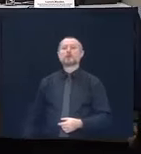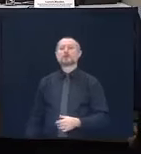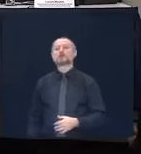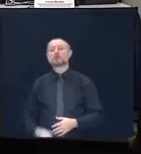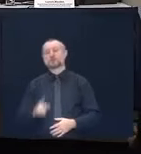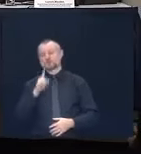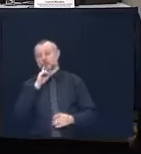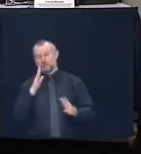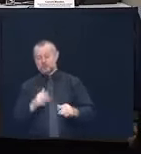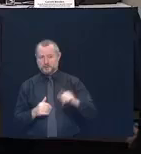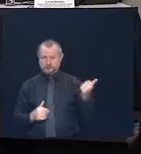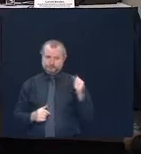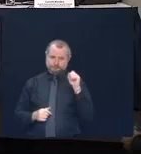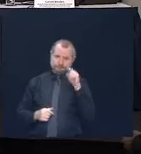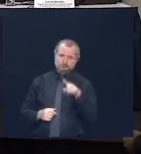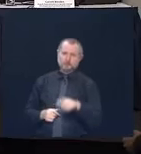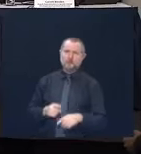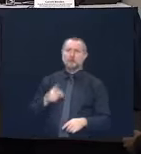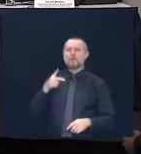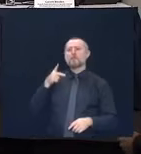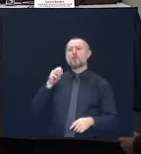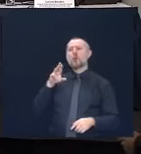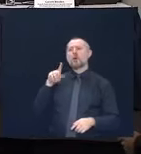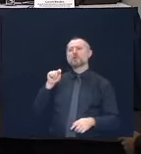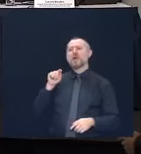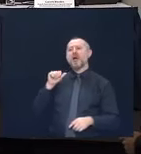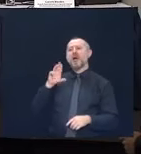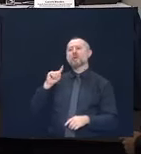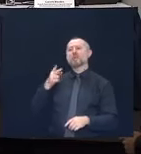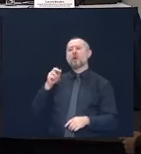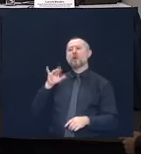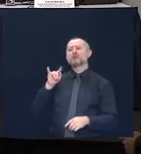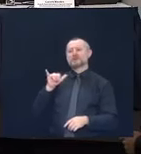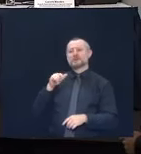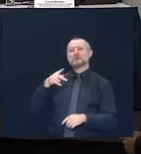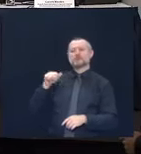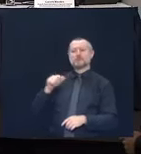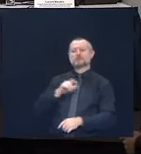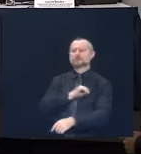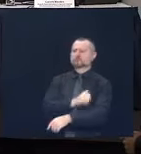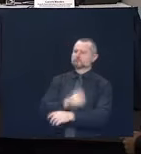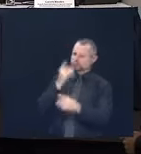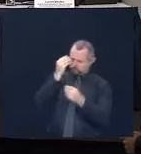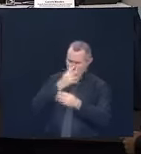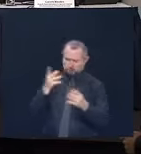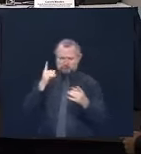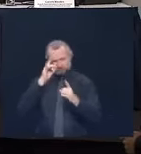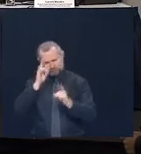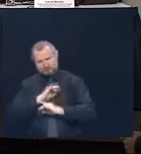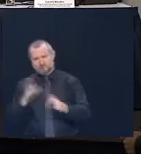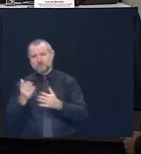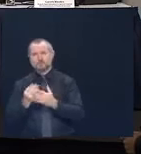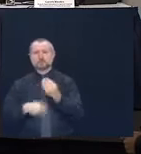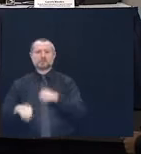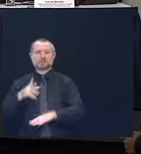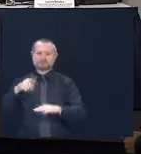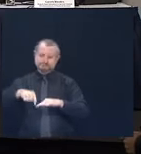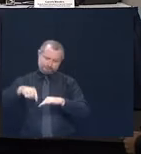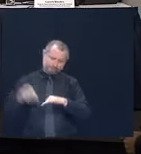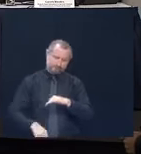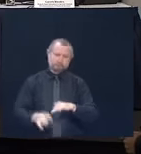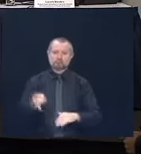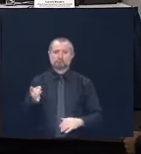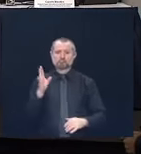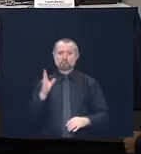The Port Authority released their doomsday budget for next year on Thursday.